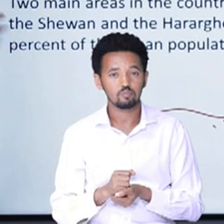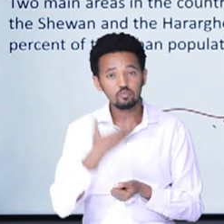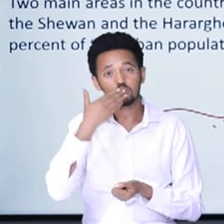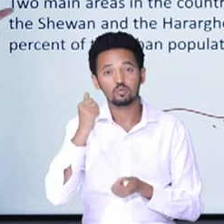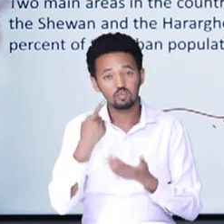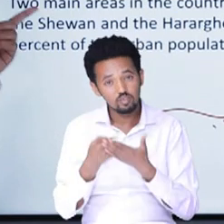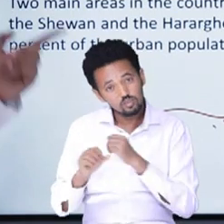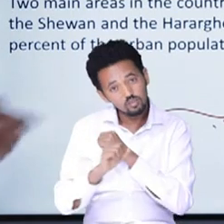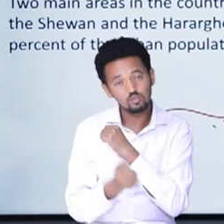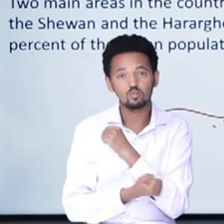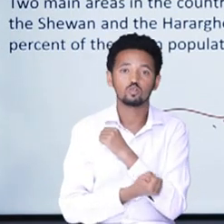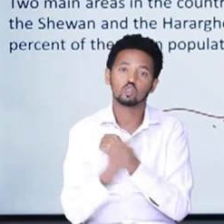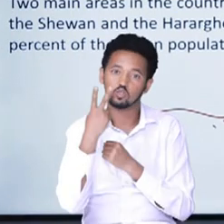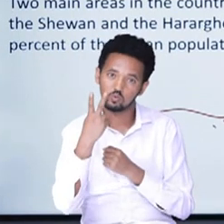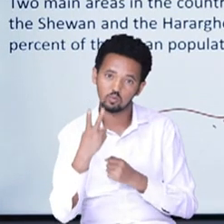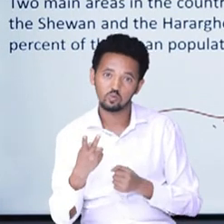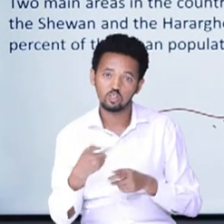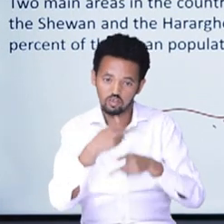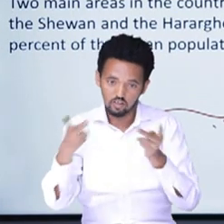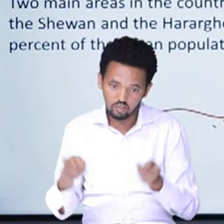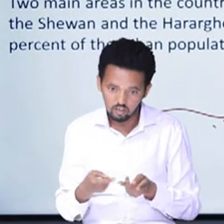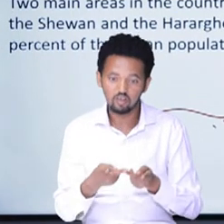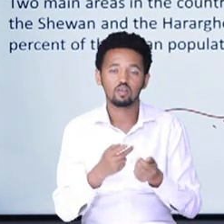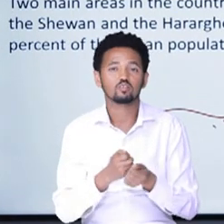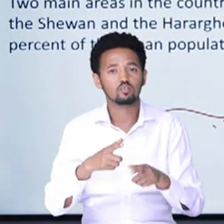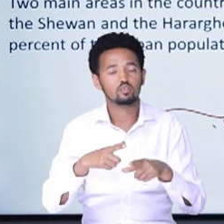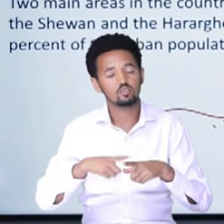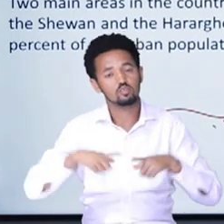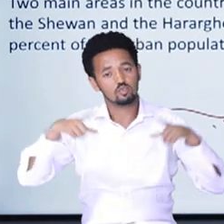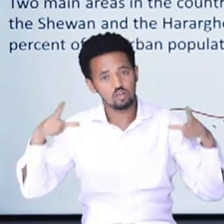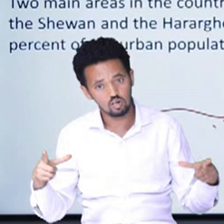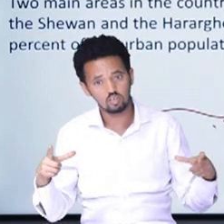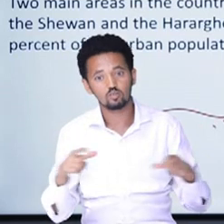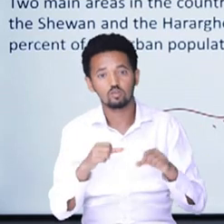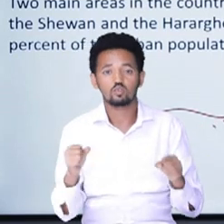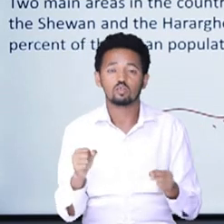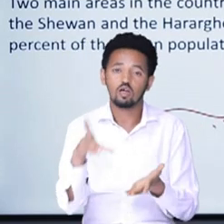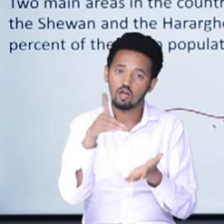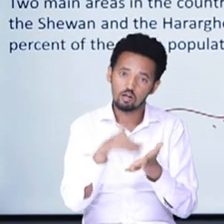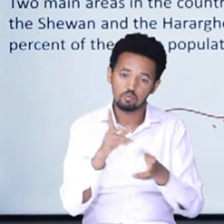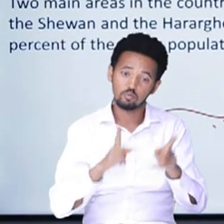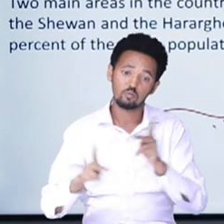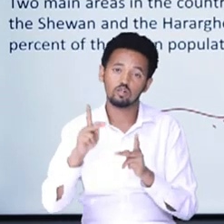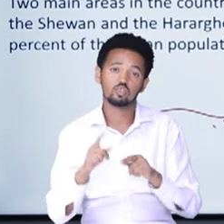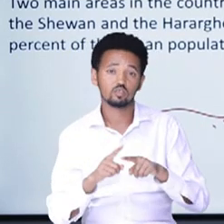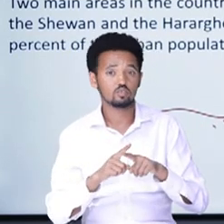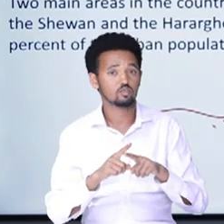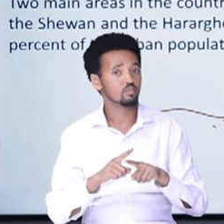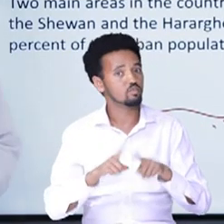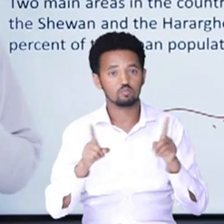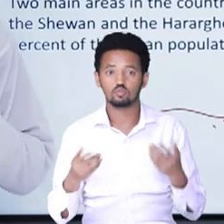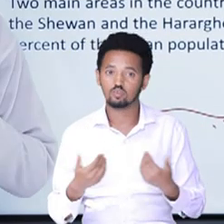Based on this one, two main areas in the country have relatively large concentration of urban population. That